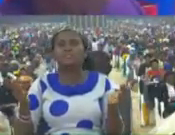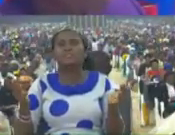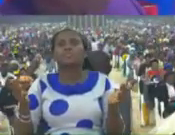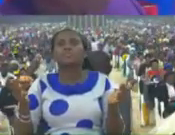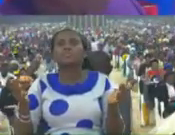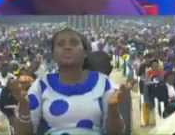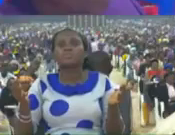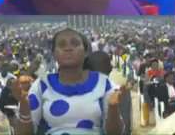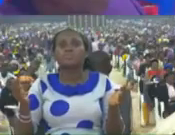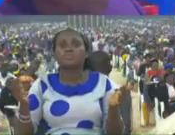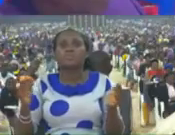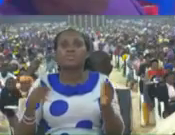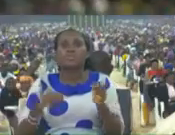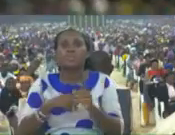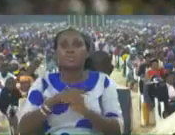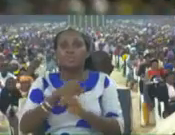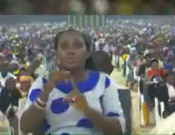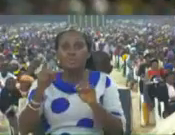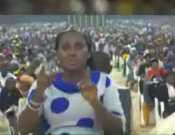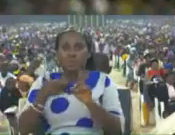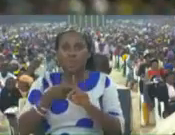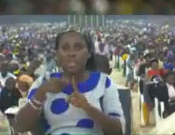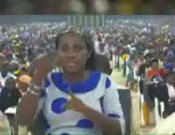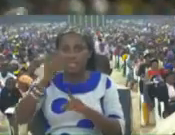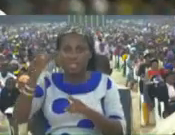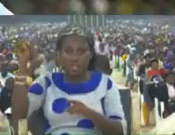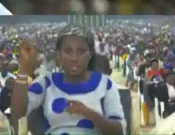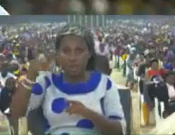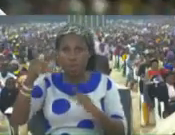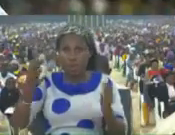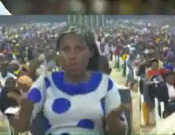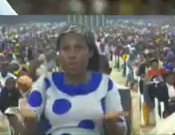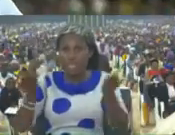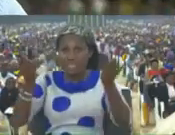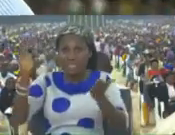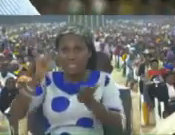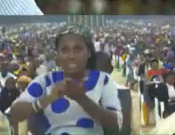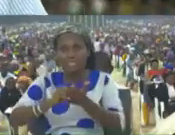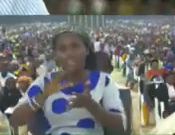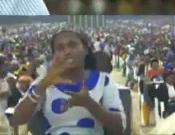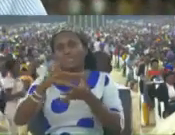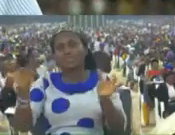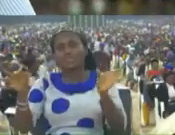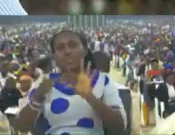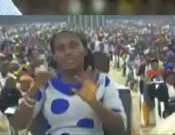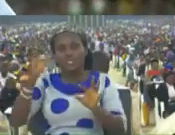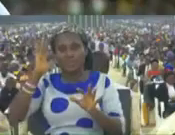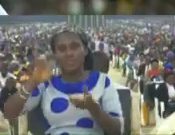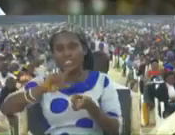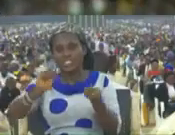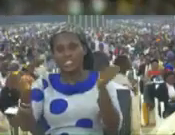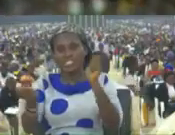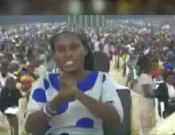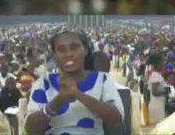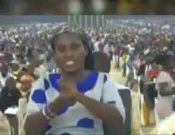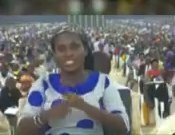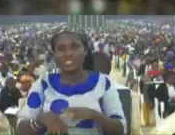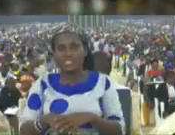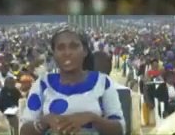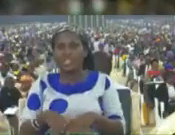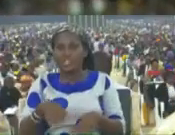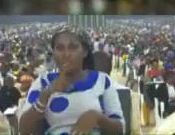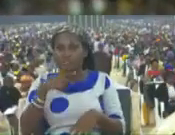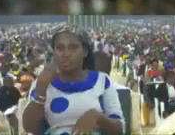When the sun rises again, the story will change. Told you the story of my uncle